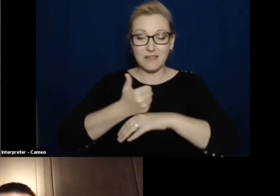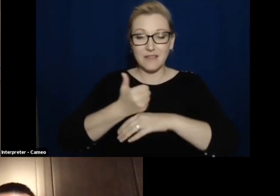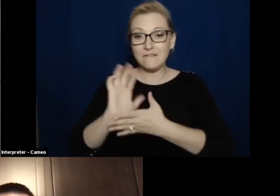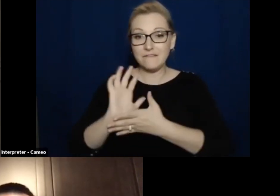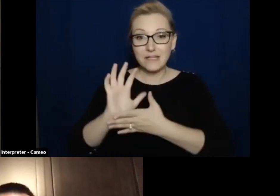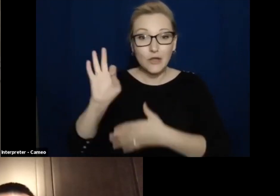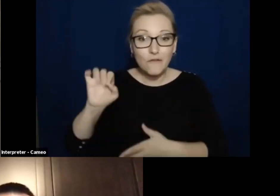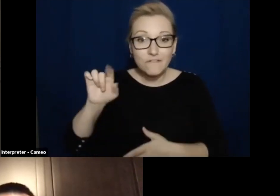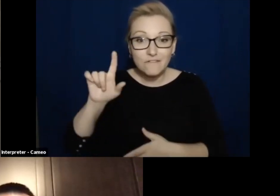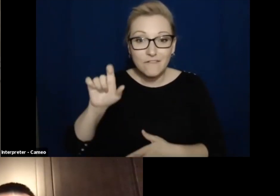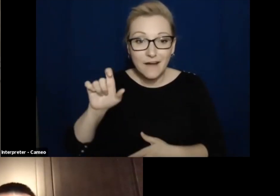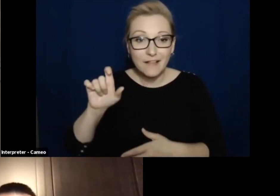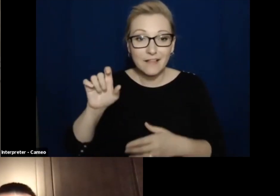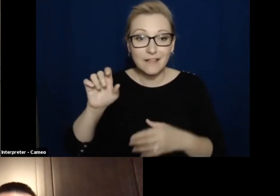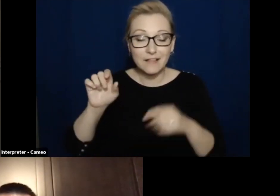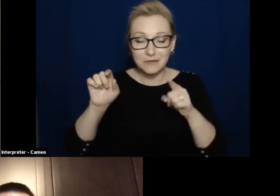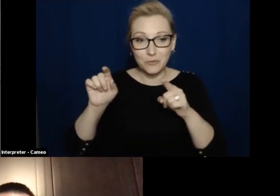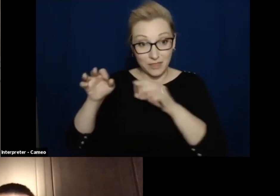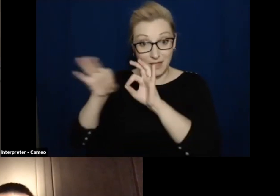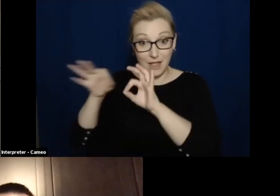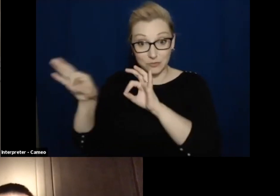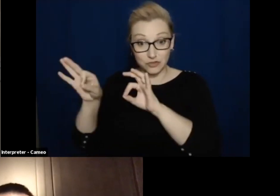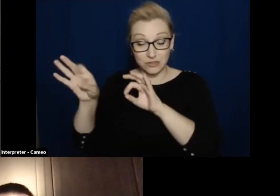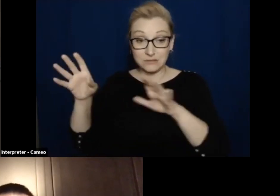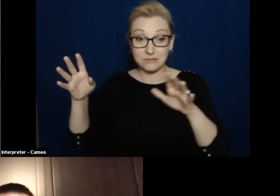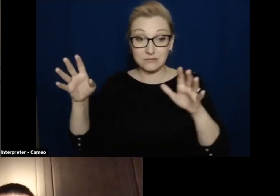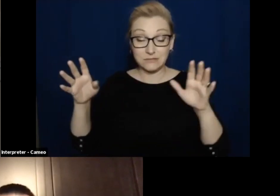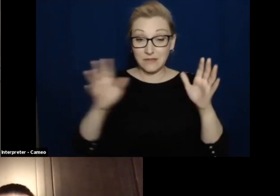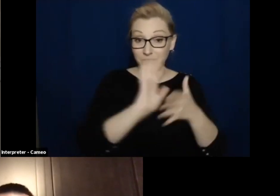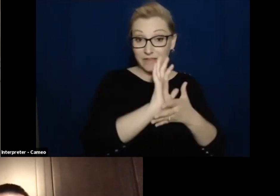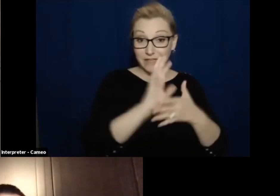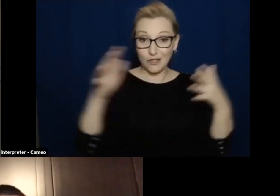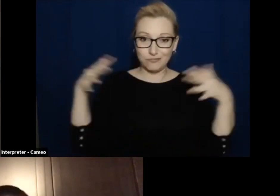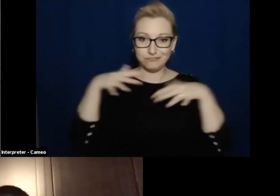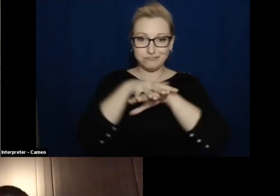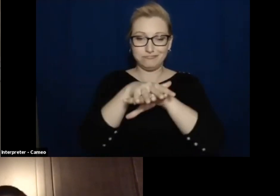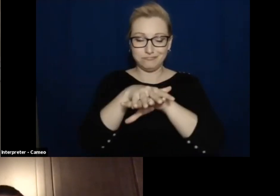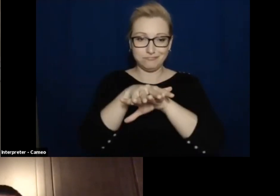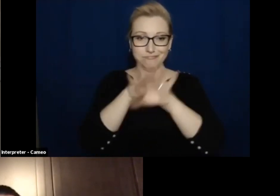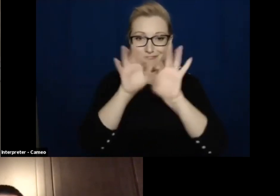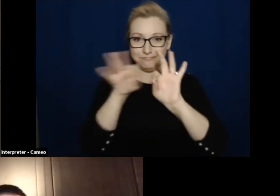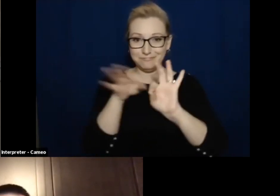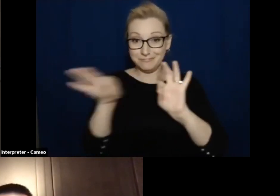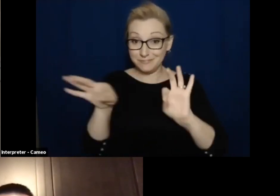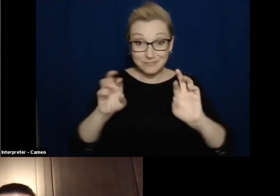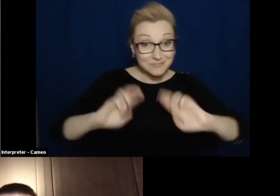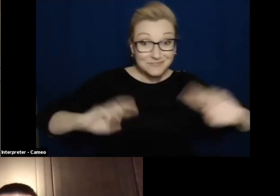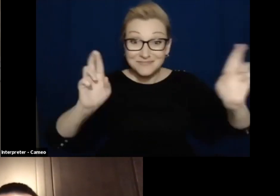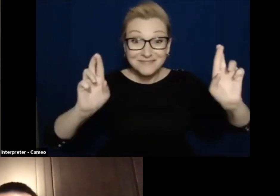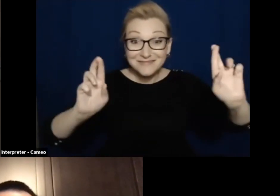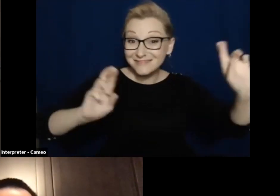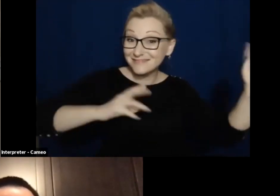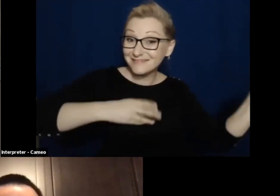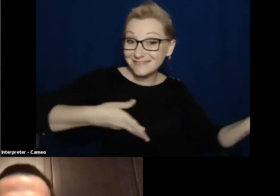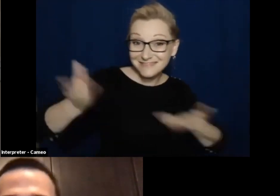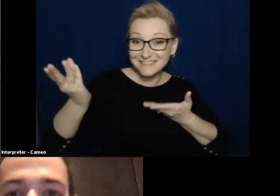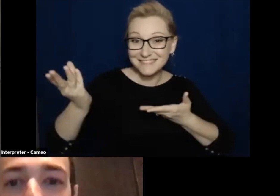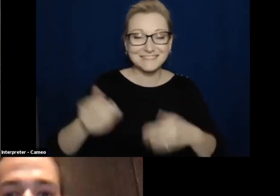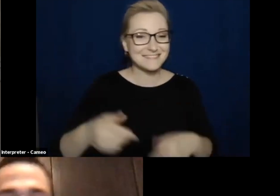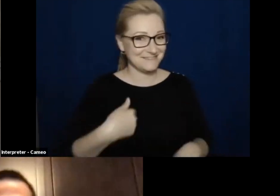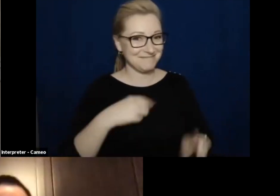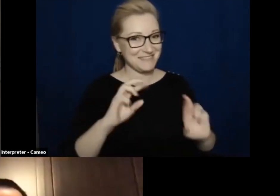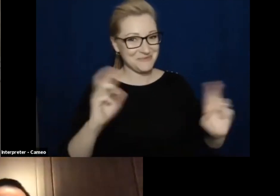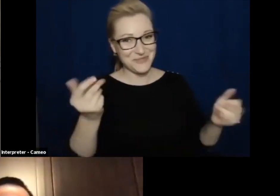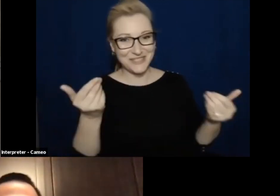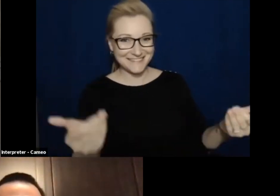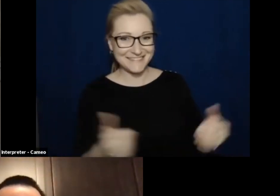that caption file and the video file, putting it all together. So are you ready? I'm ready. Let's do